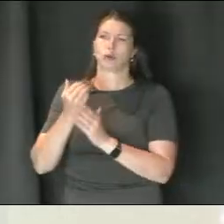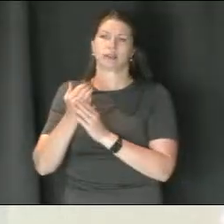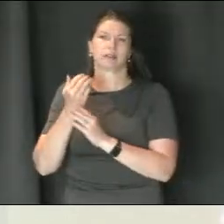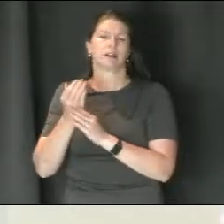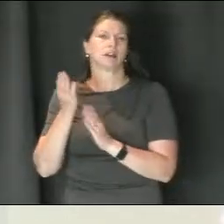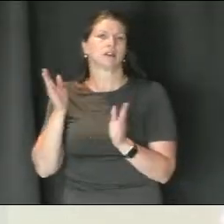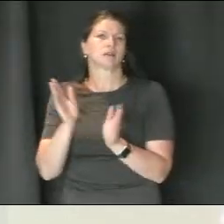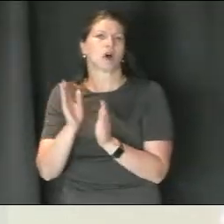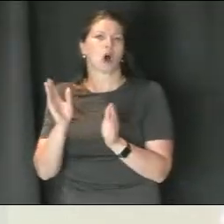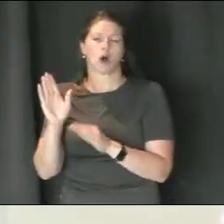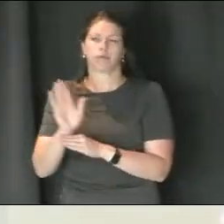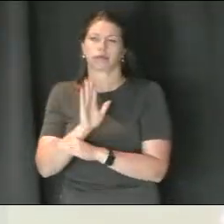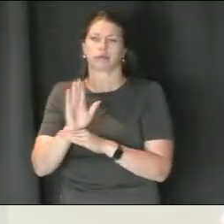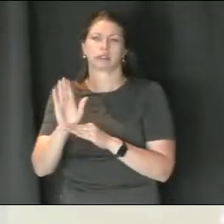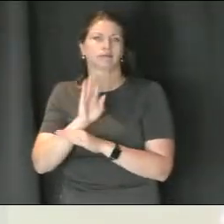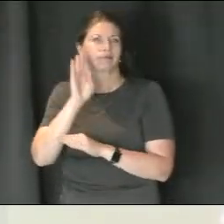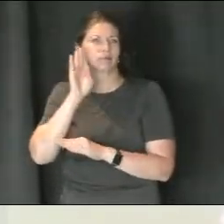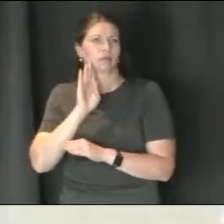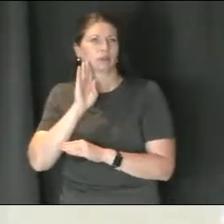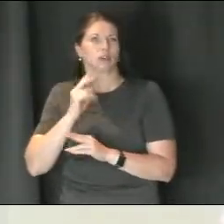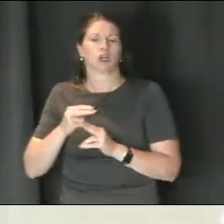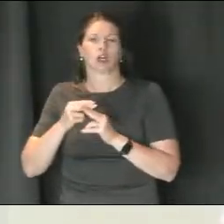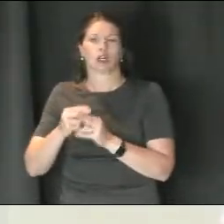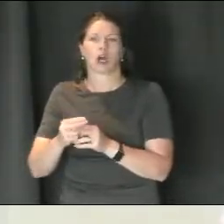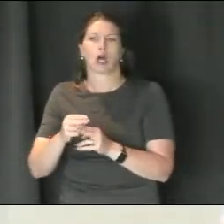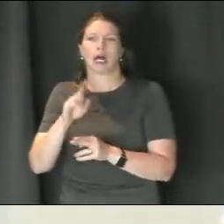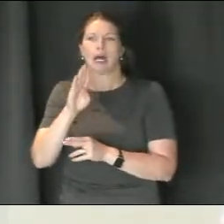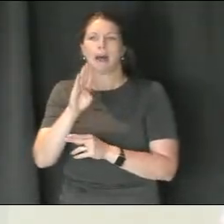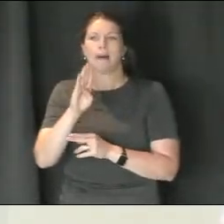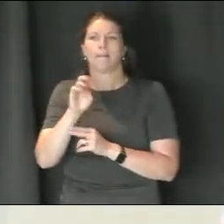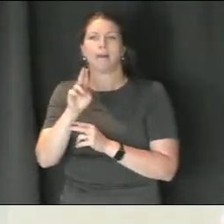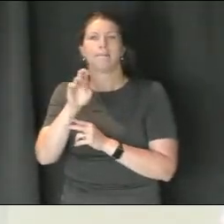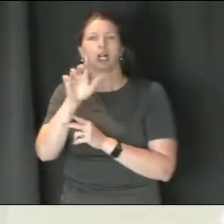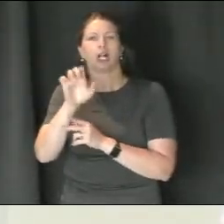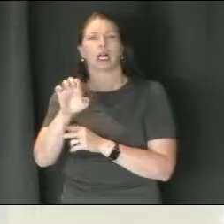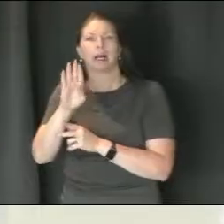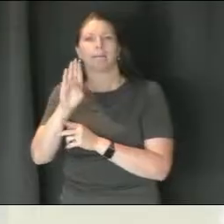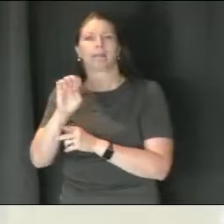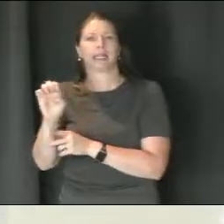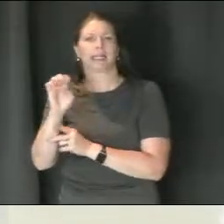Brewery. So the town paid me to say the last paragraph.